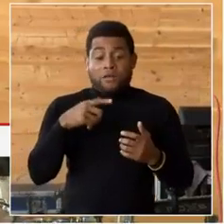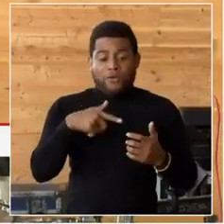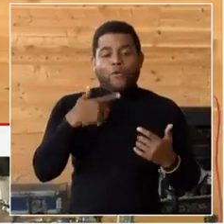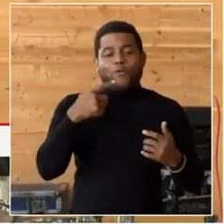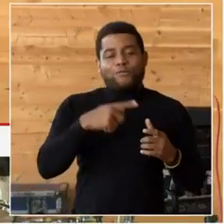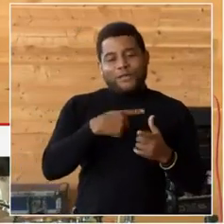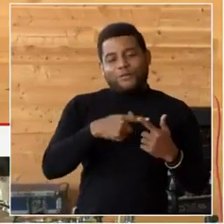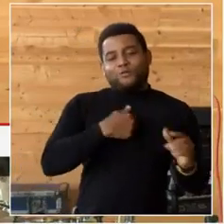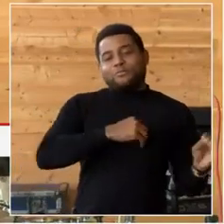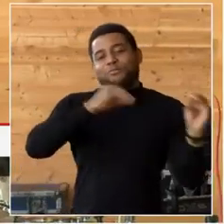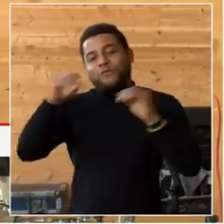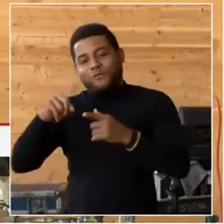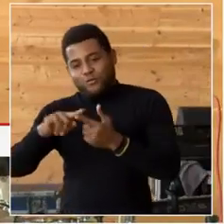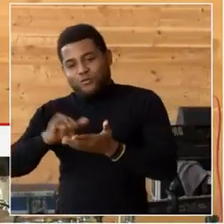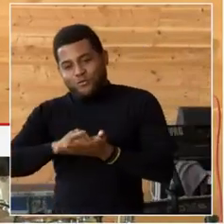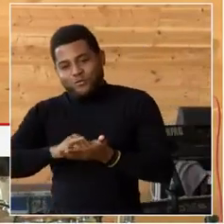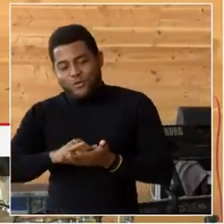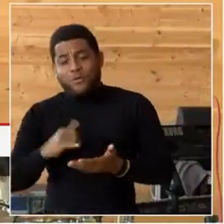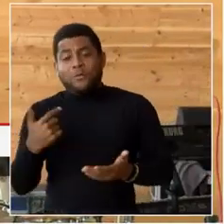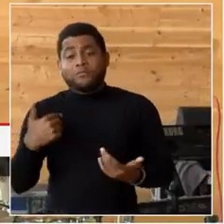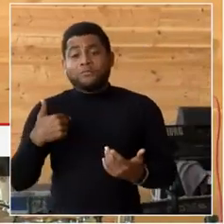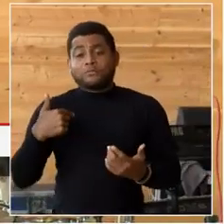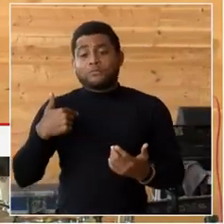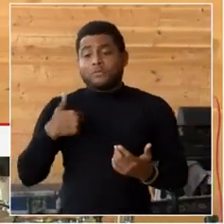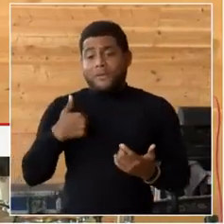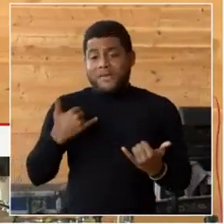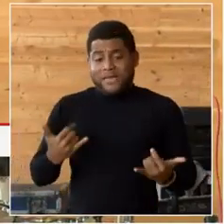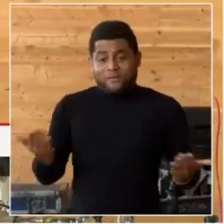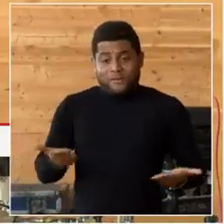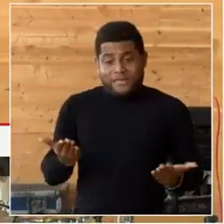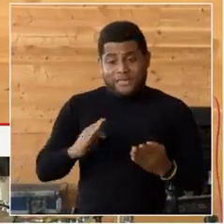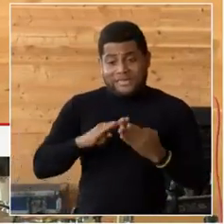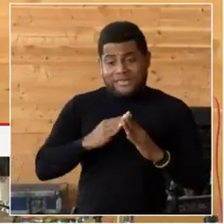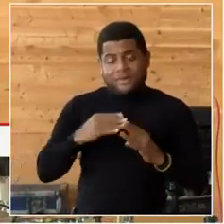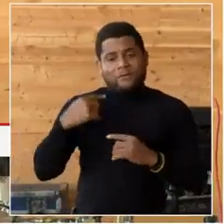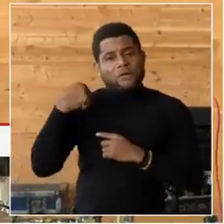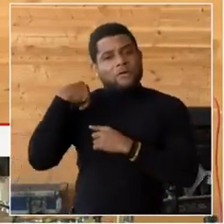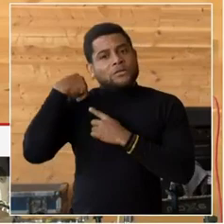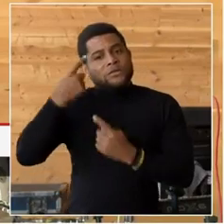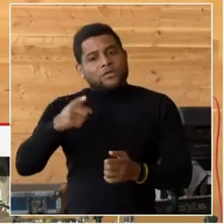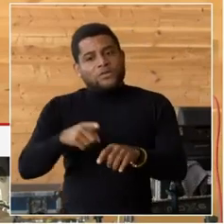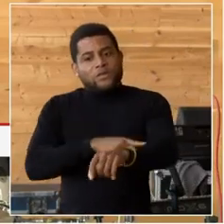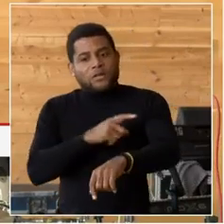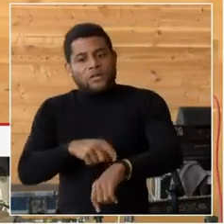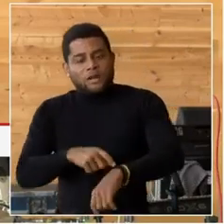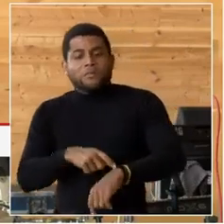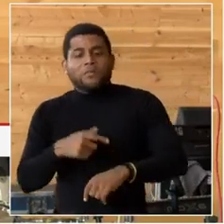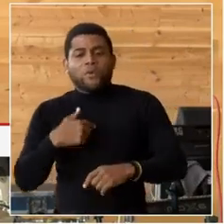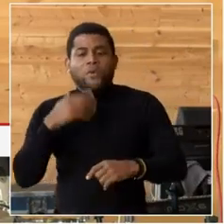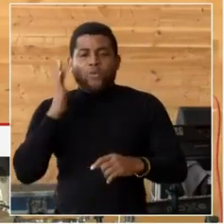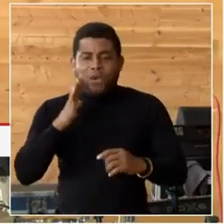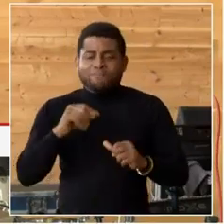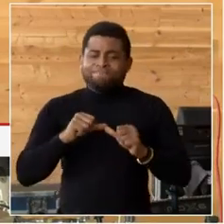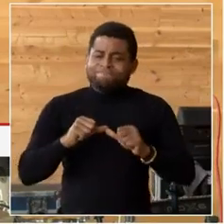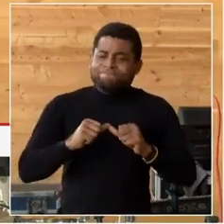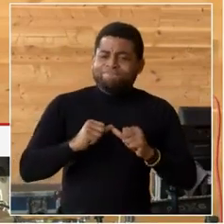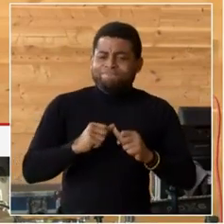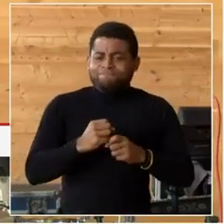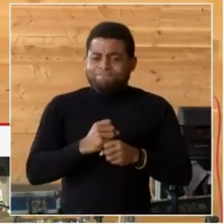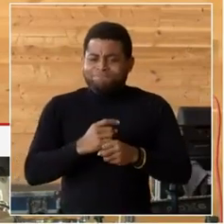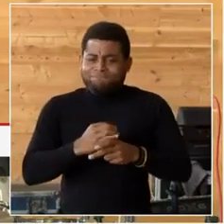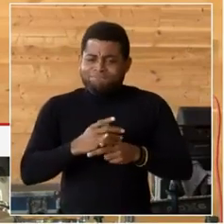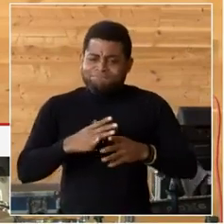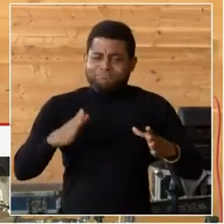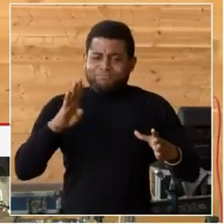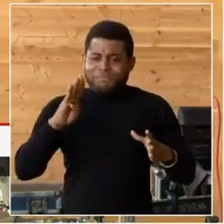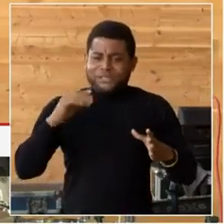We've been here. We've had a presence here for a very long time. And now we are going to expand the BGR Festival beyond